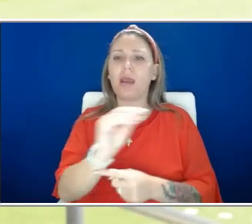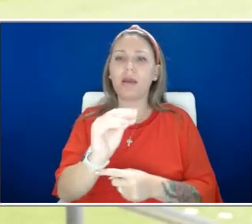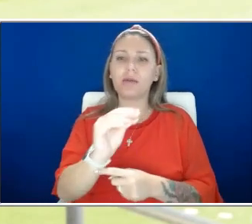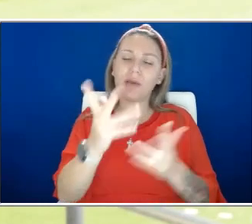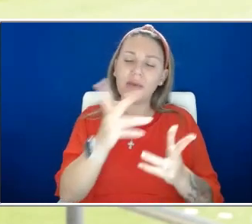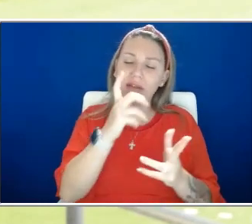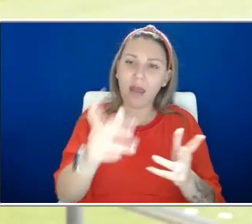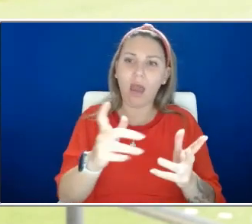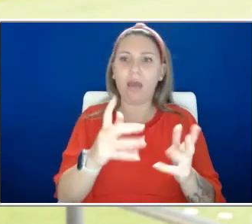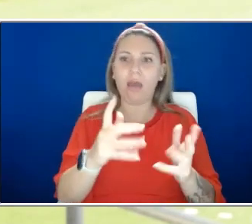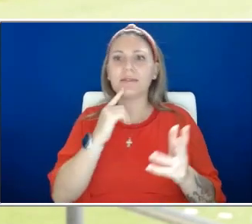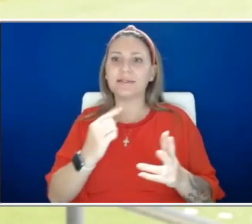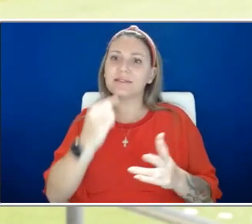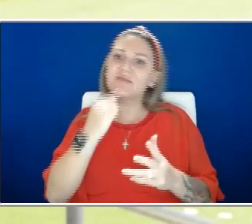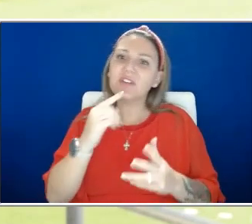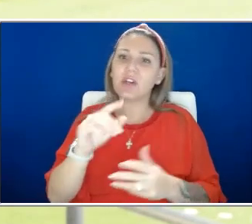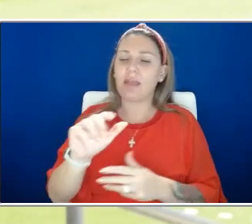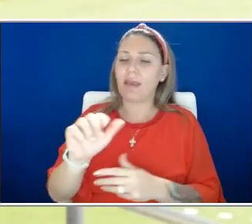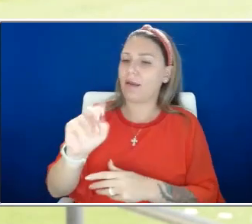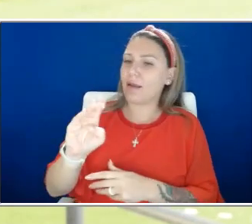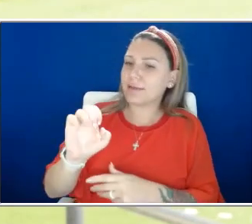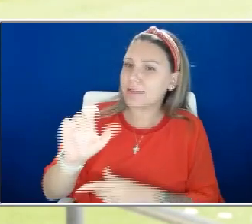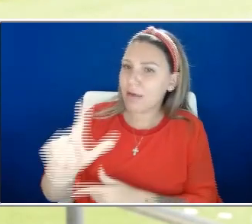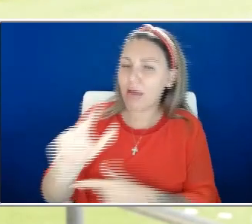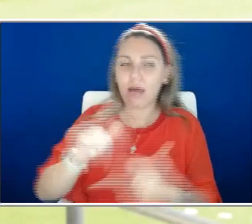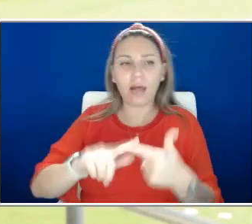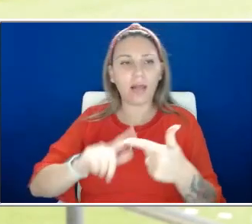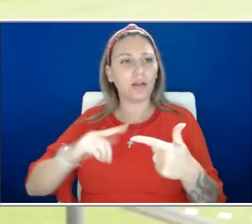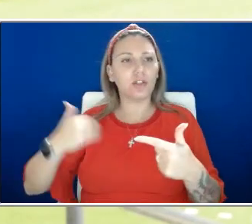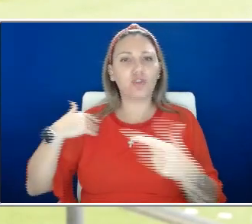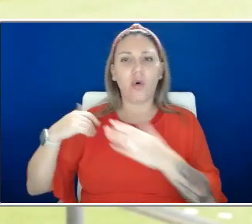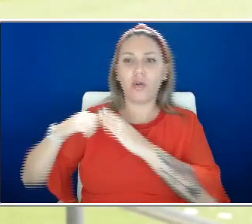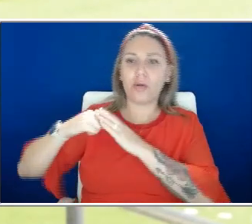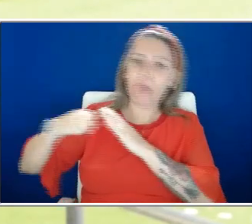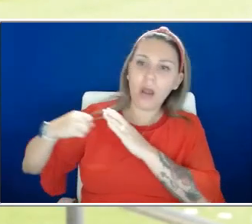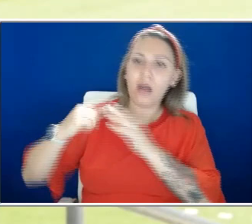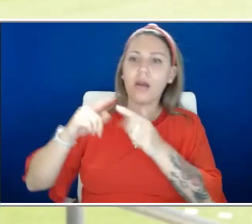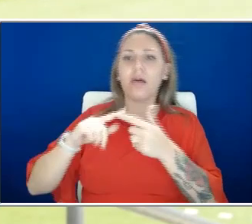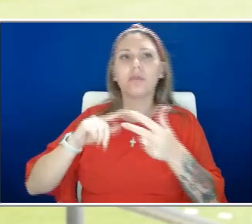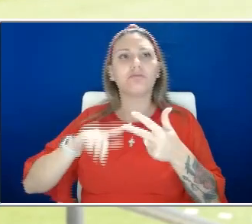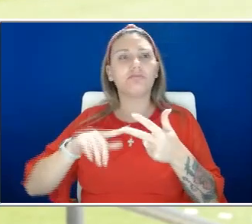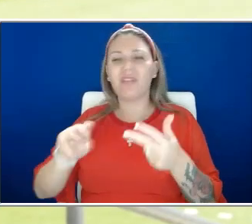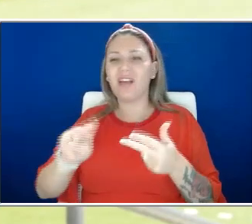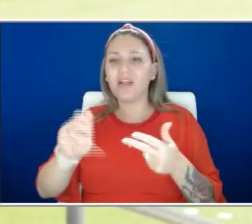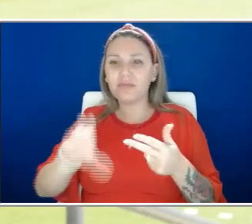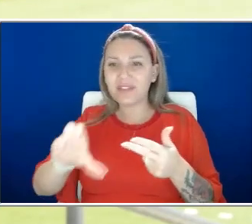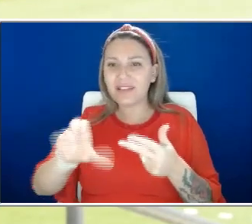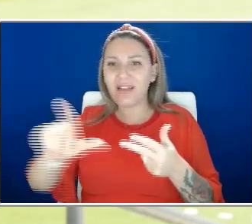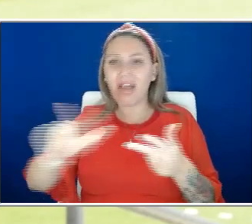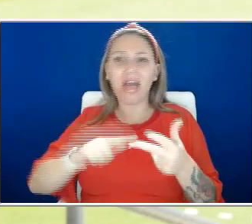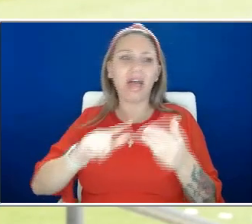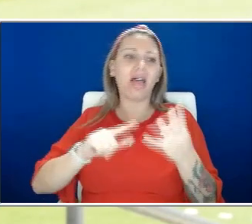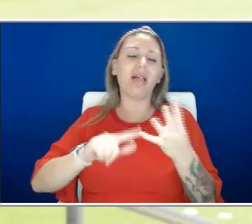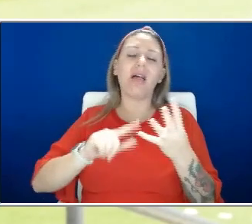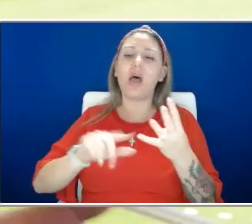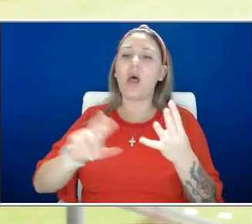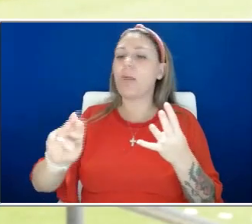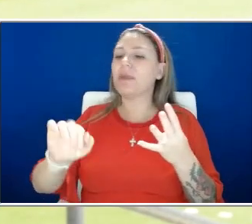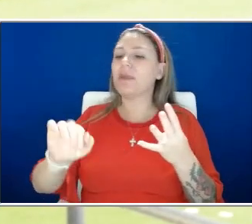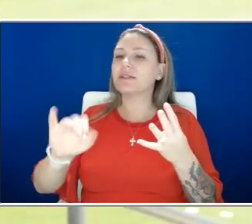like ACL injuries, shoulder instability, MCL sprains, meniscal tears. So those would all be common ones that we take